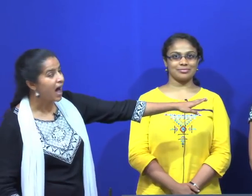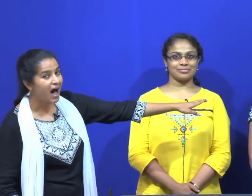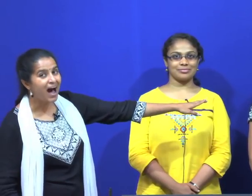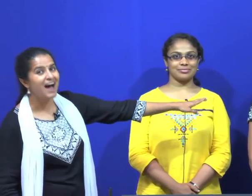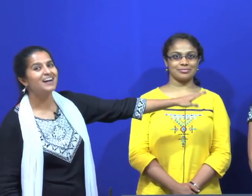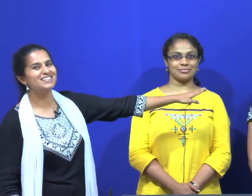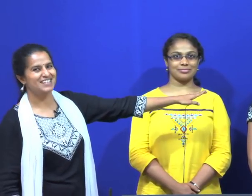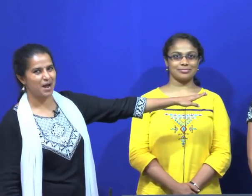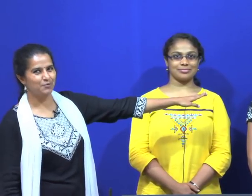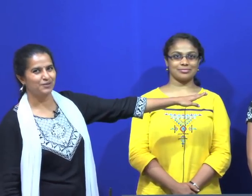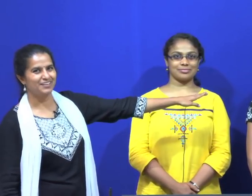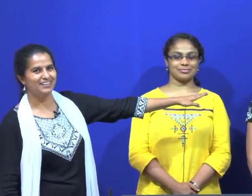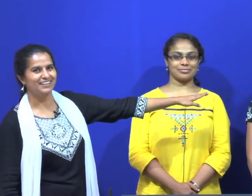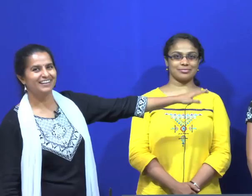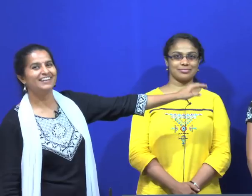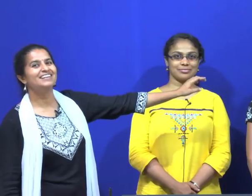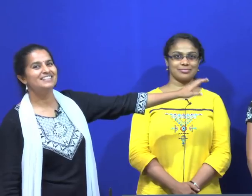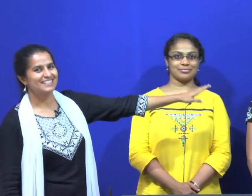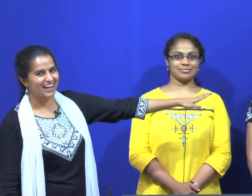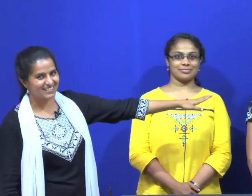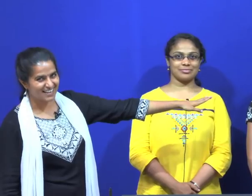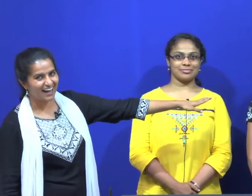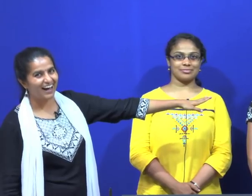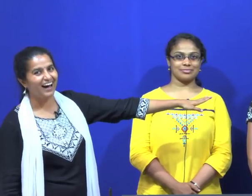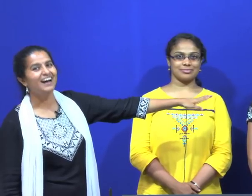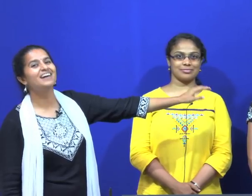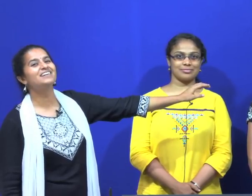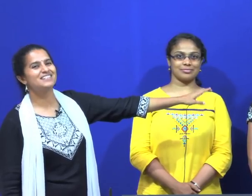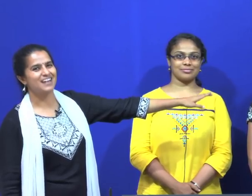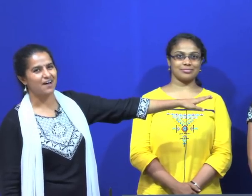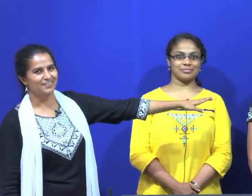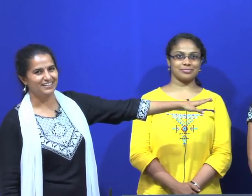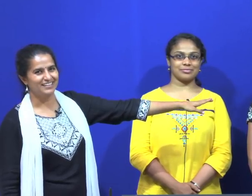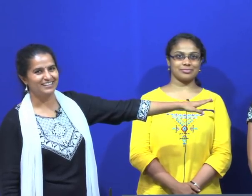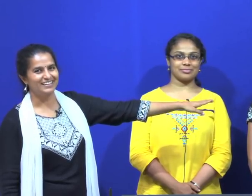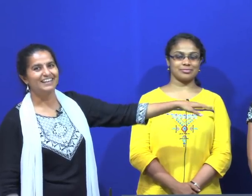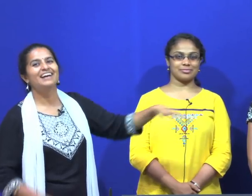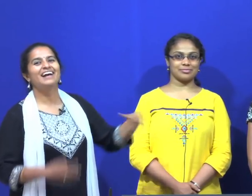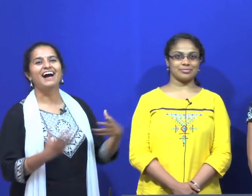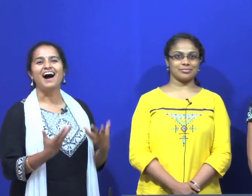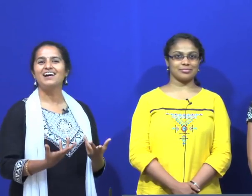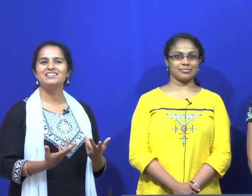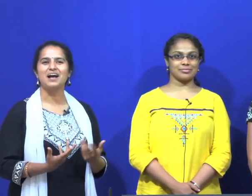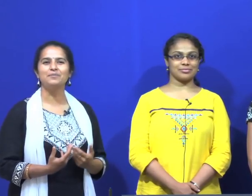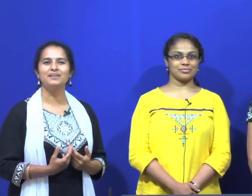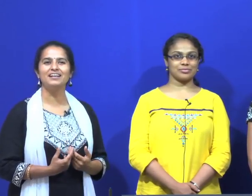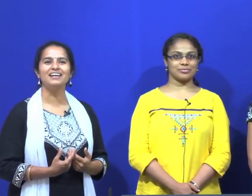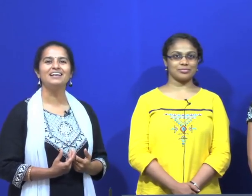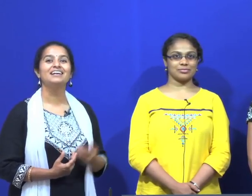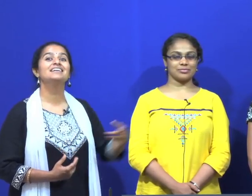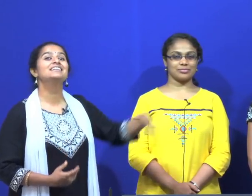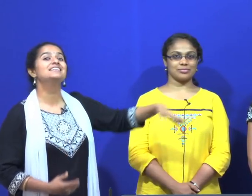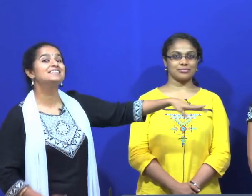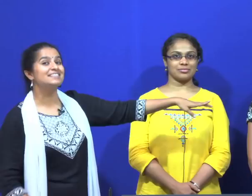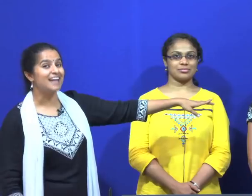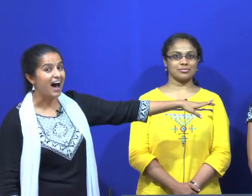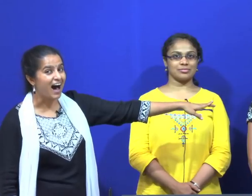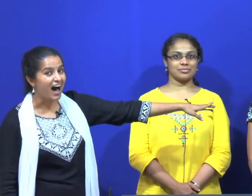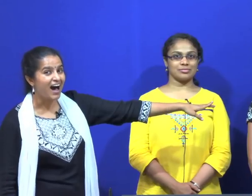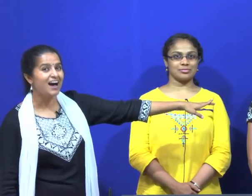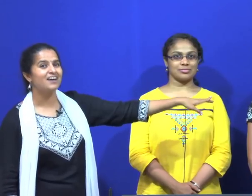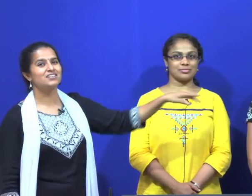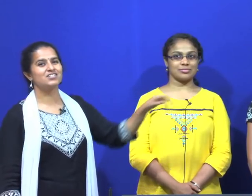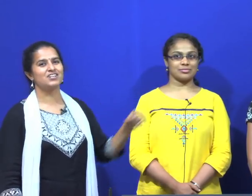Sa Shravani. Sa Shravani. Ka Shravani?